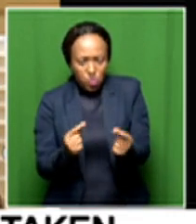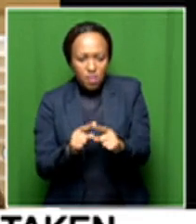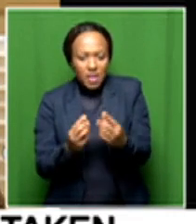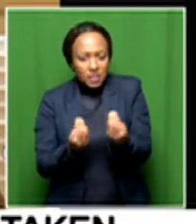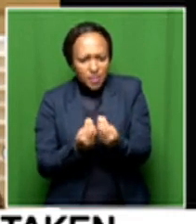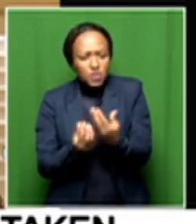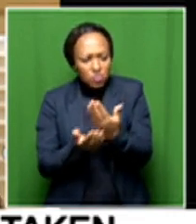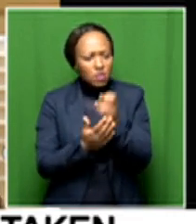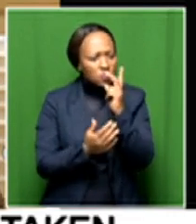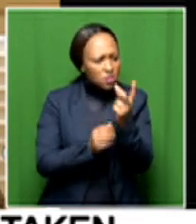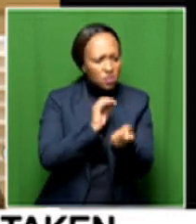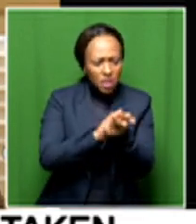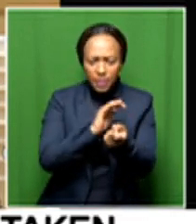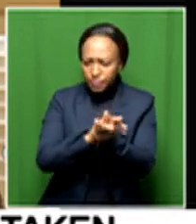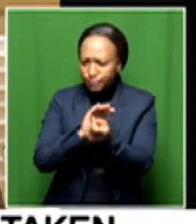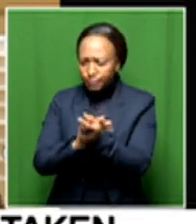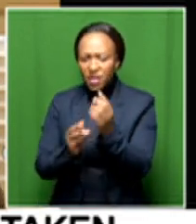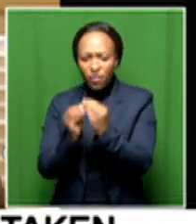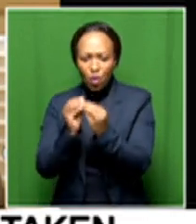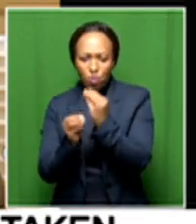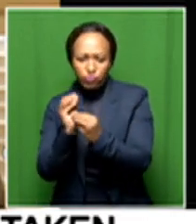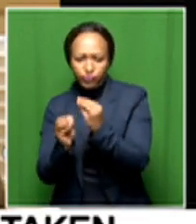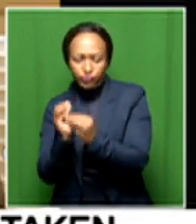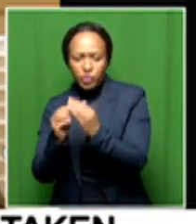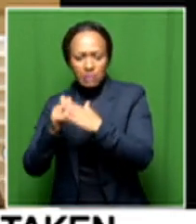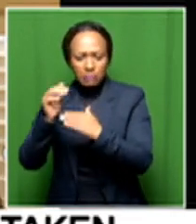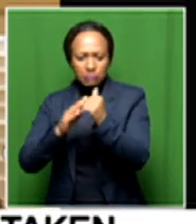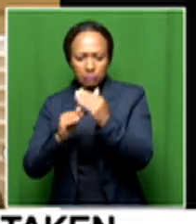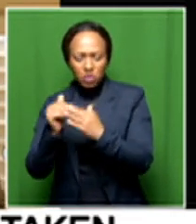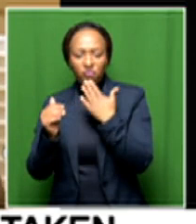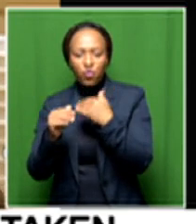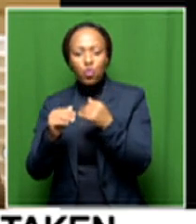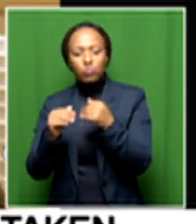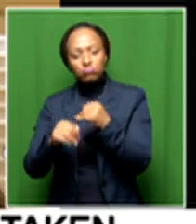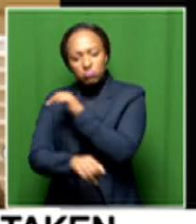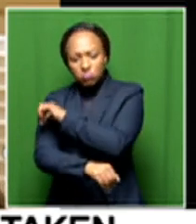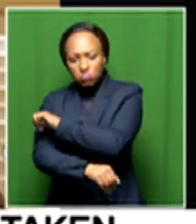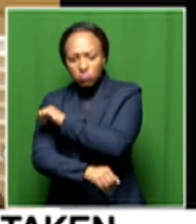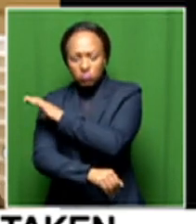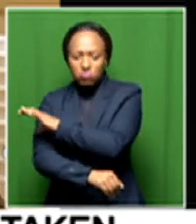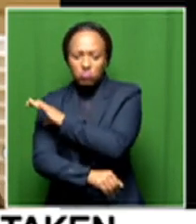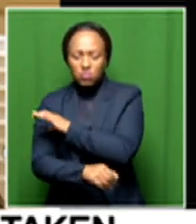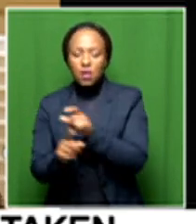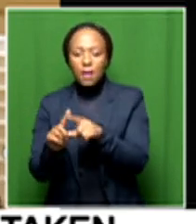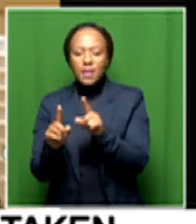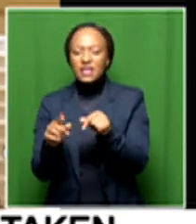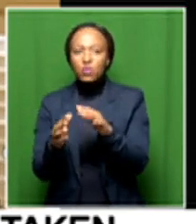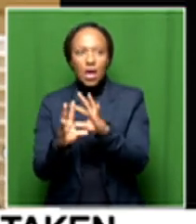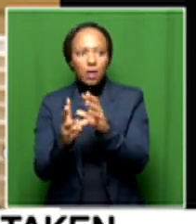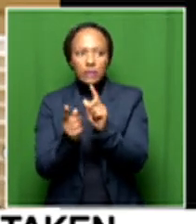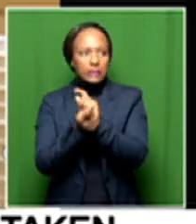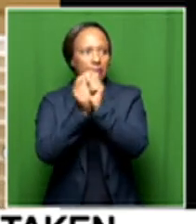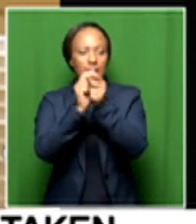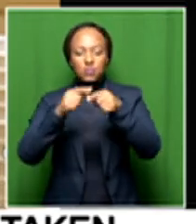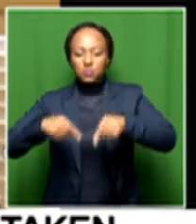you can see on the ground, present the facility. So that is the process which is there, but that will not change overnight because of this period,